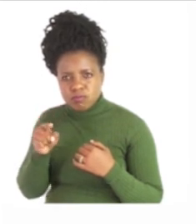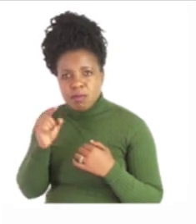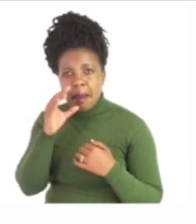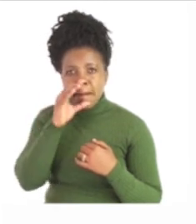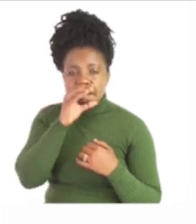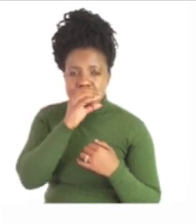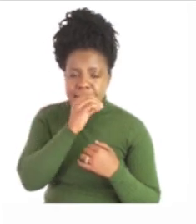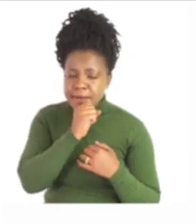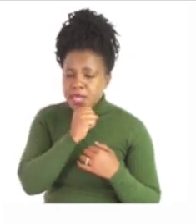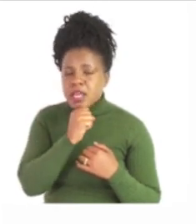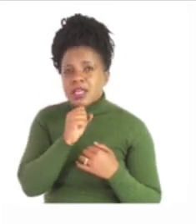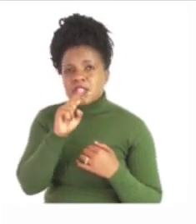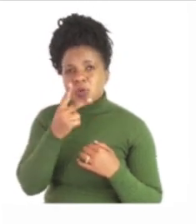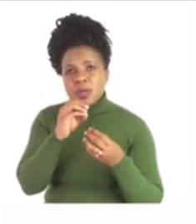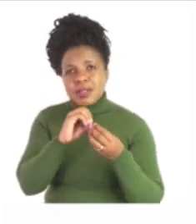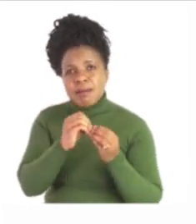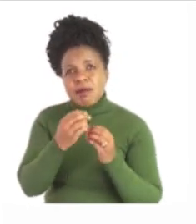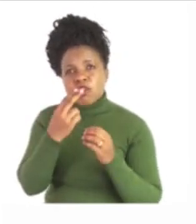out any number.